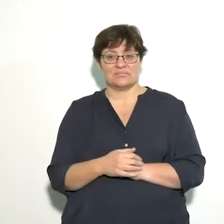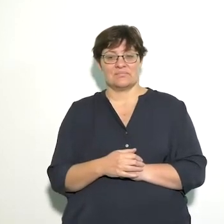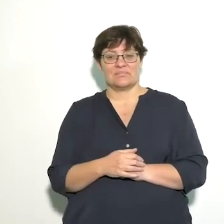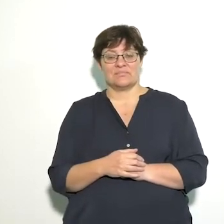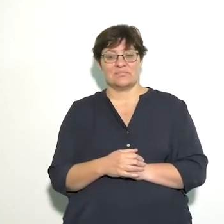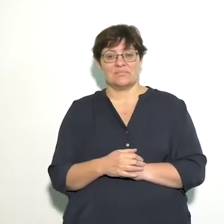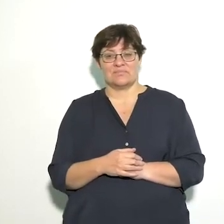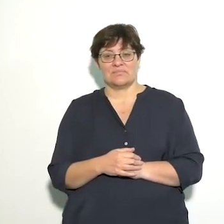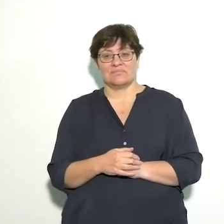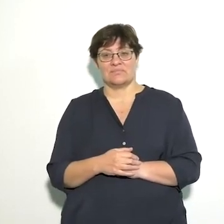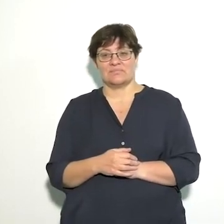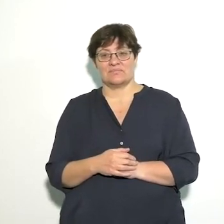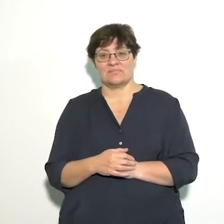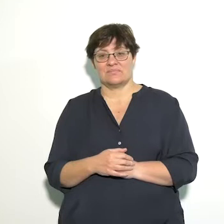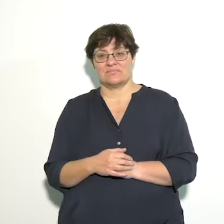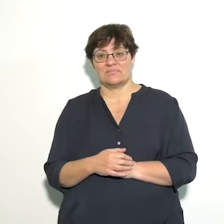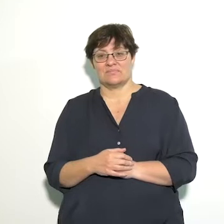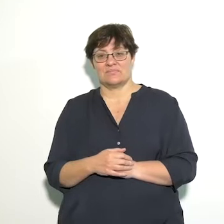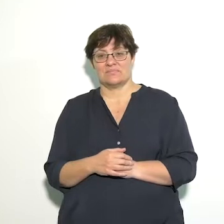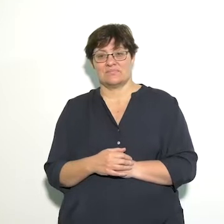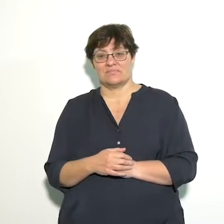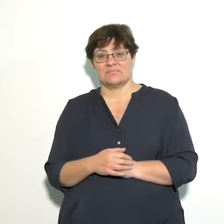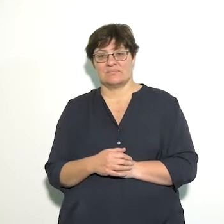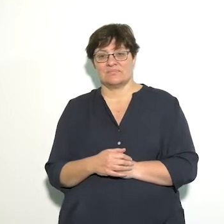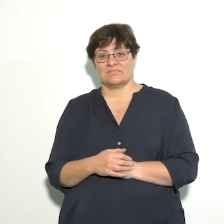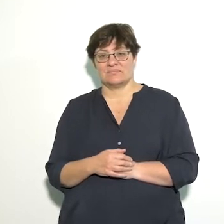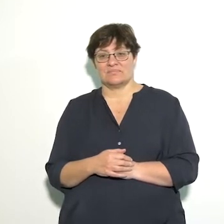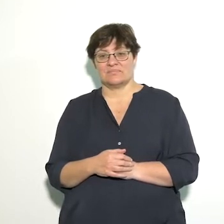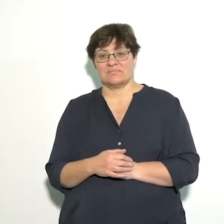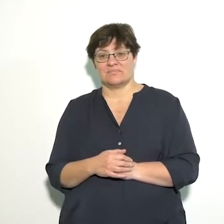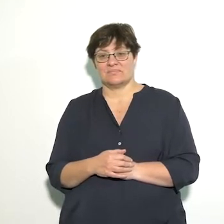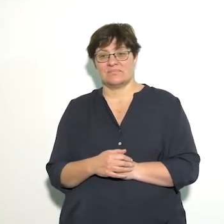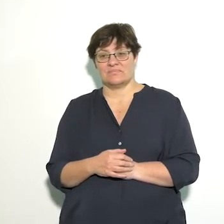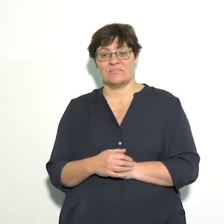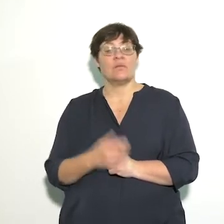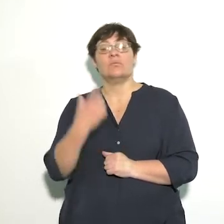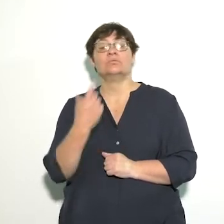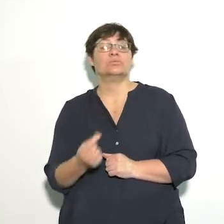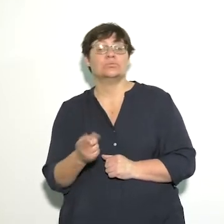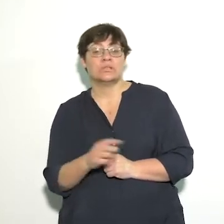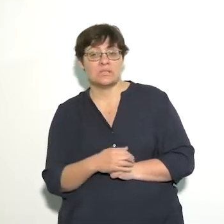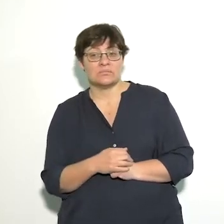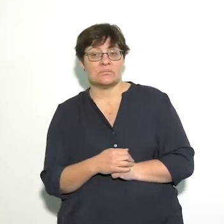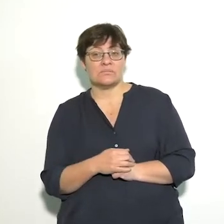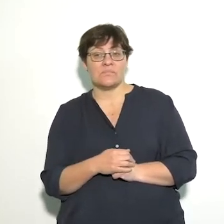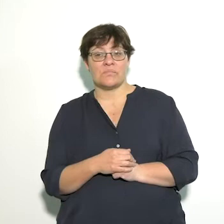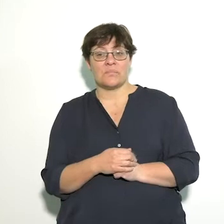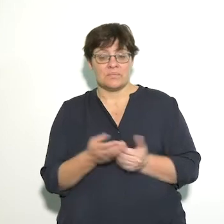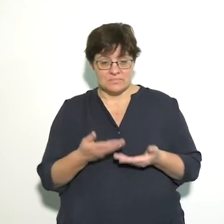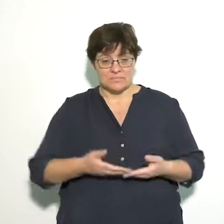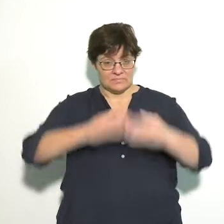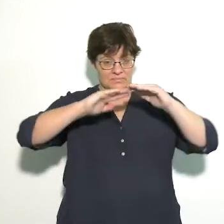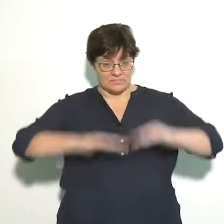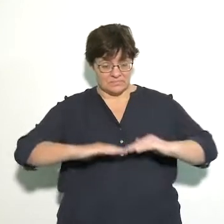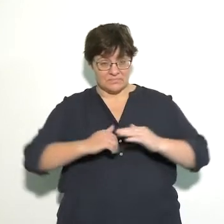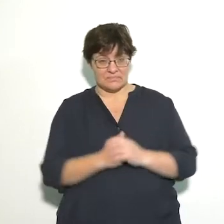last triangle to the center once more. And that's my number 4. Then what I want to do is I want to flip it